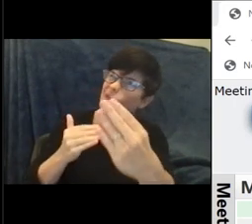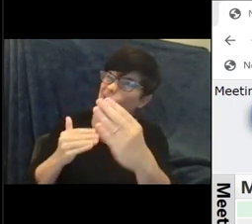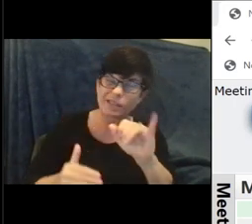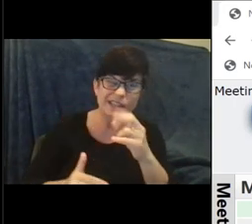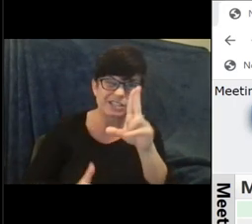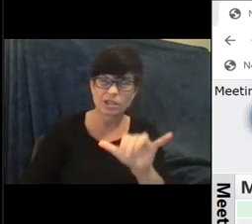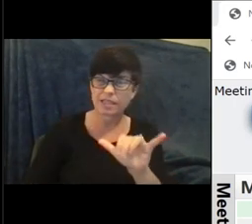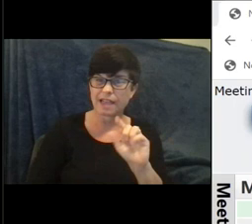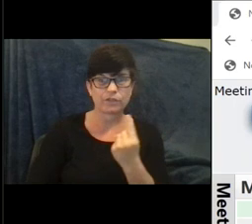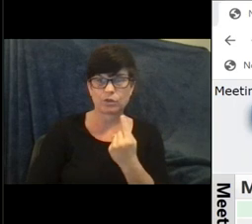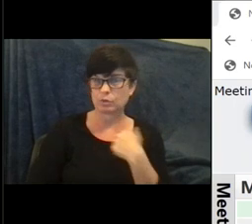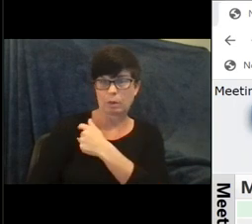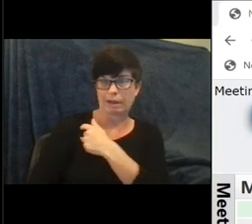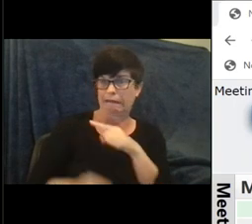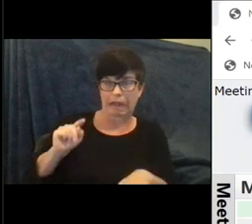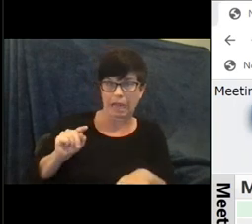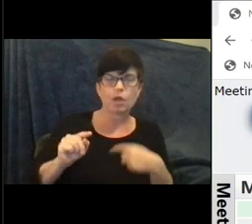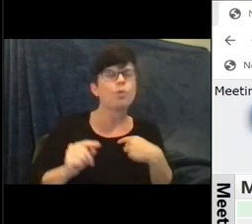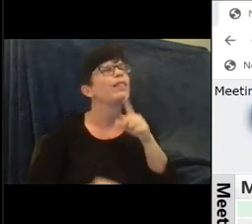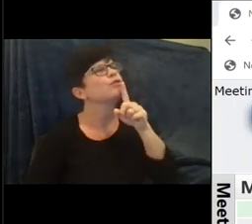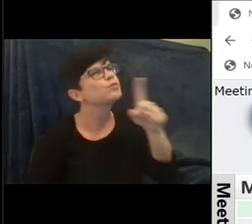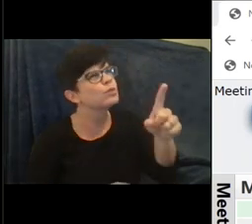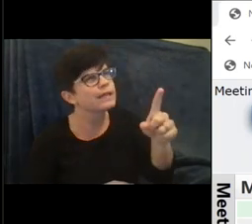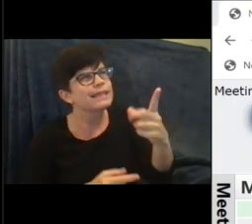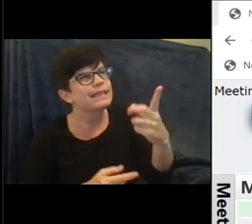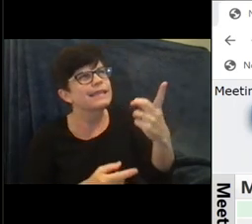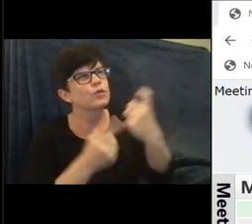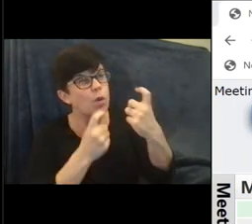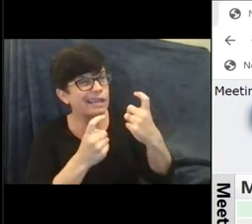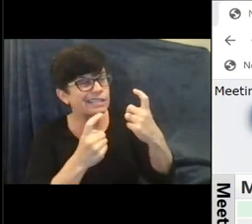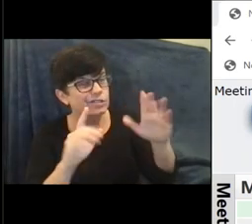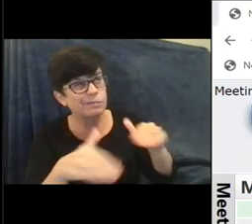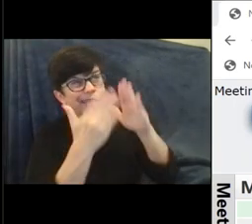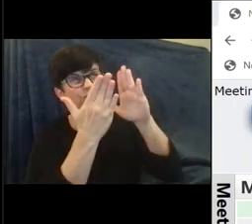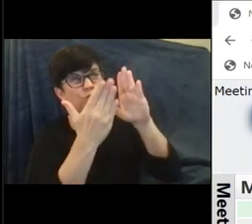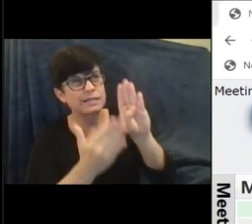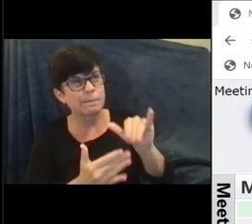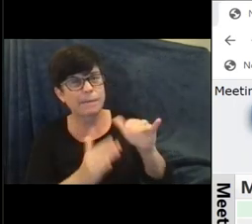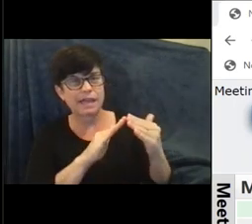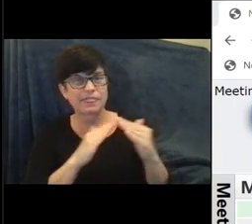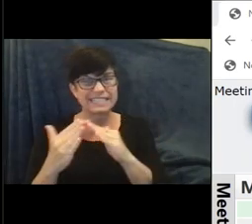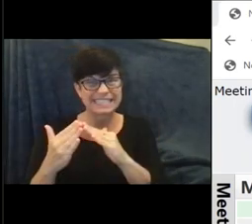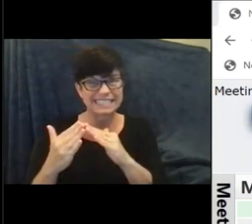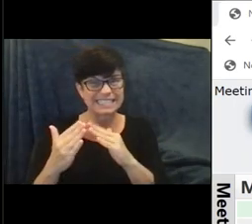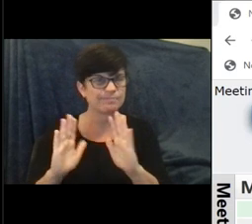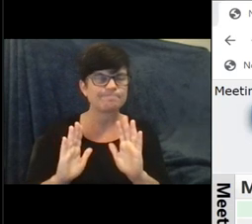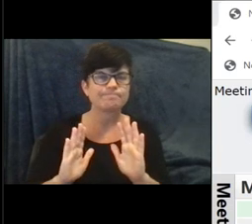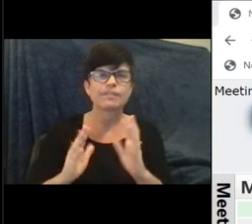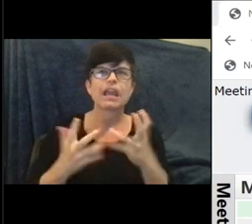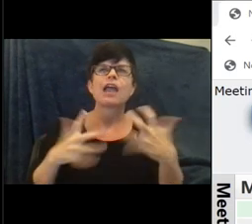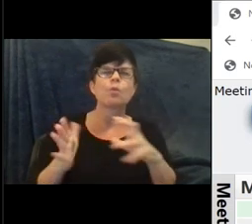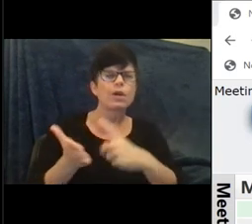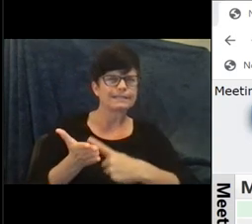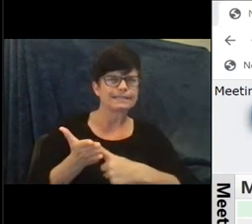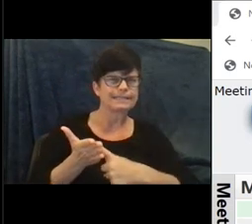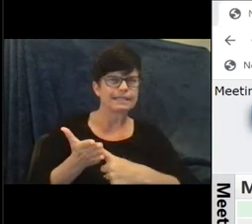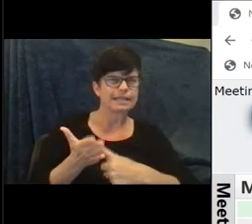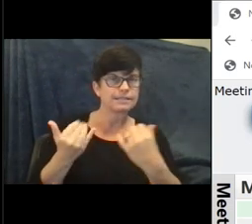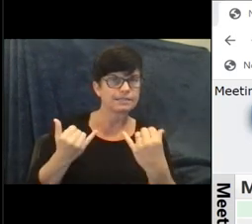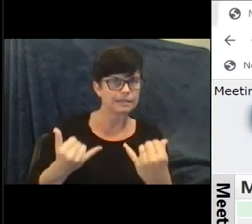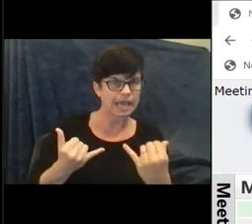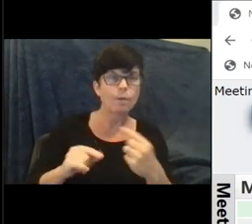1st. Right, so that's really more of a question to be addressed by the city, so I don't want to lead you all into a discussion here. There are